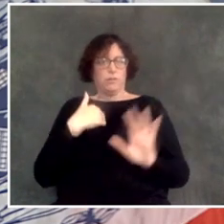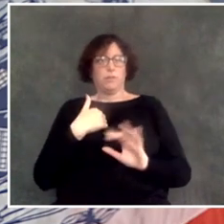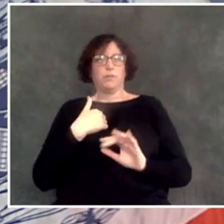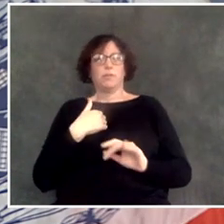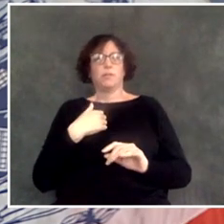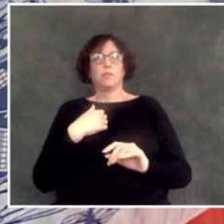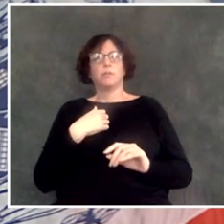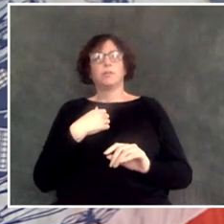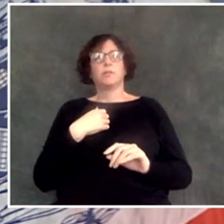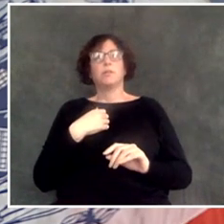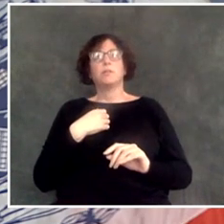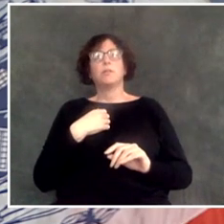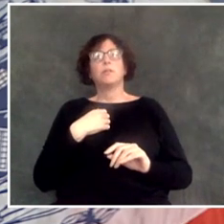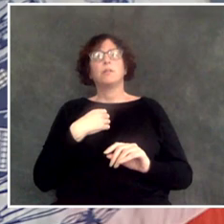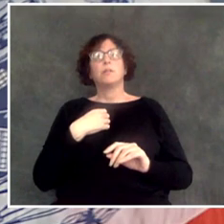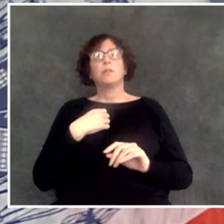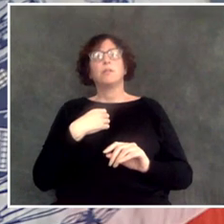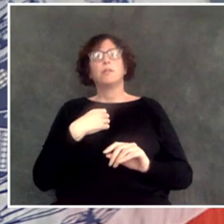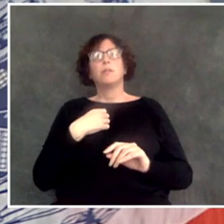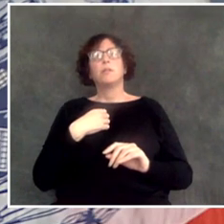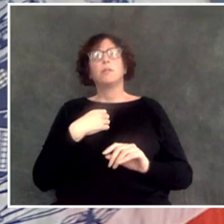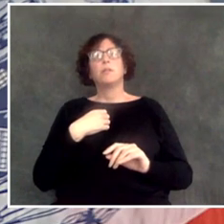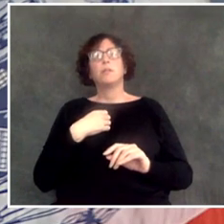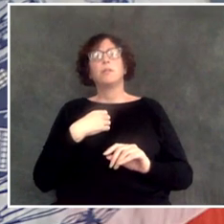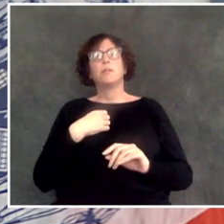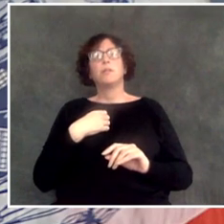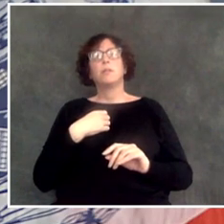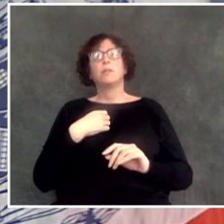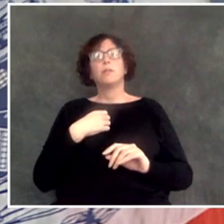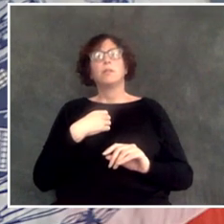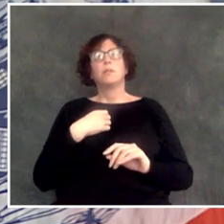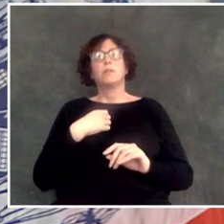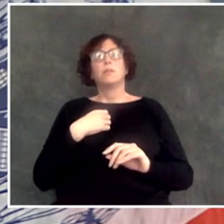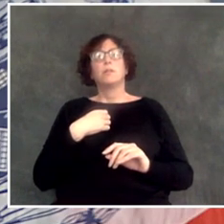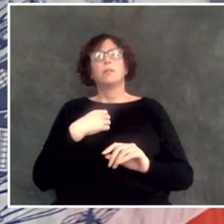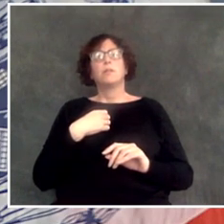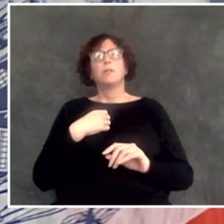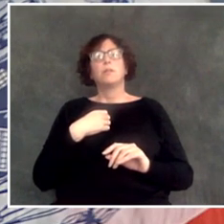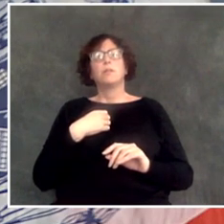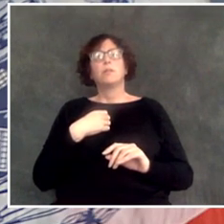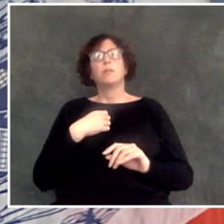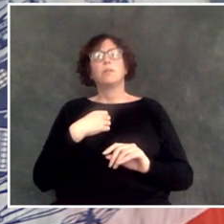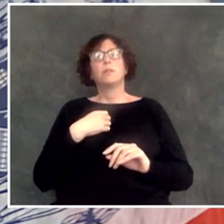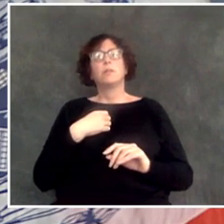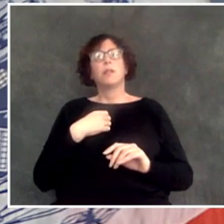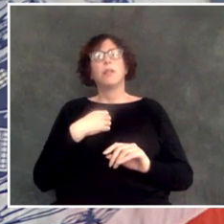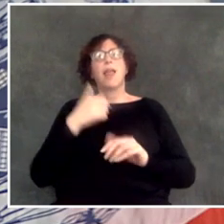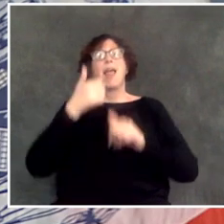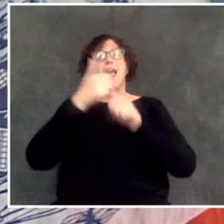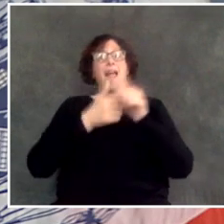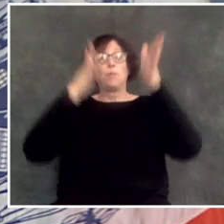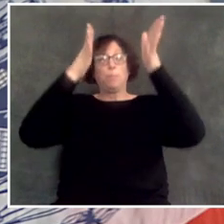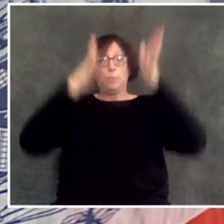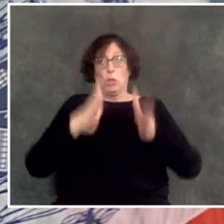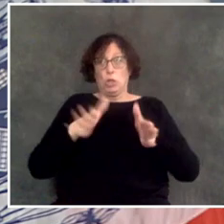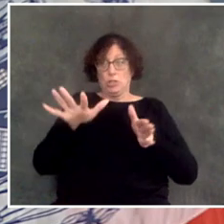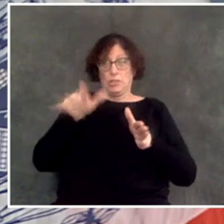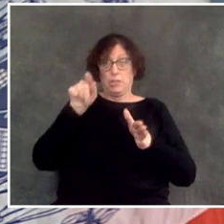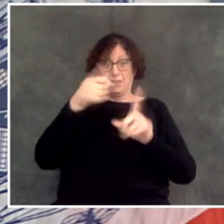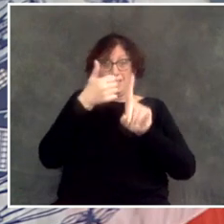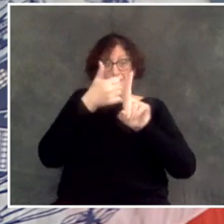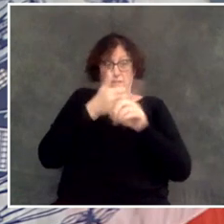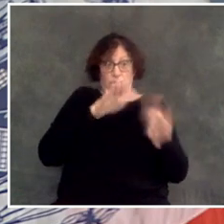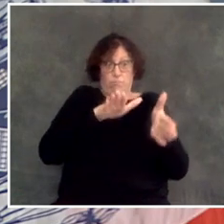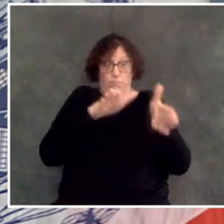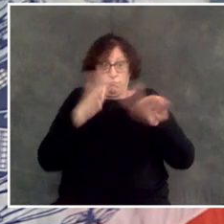the future will be all based on treating each individual as an individual. We believe we'll be able to come